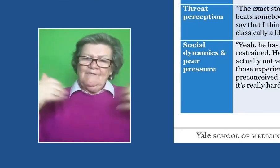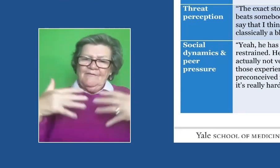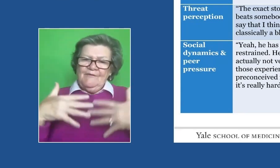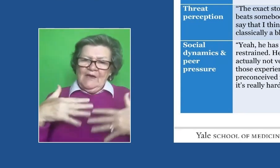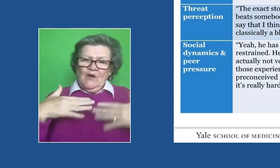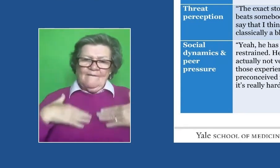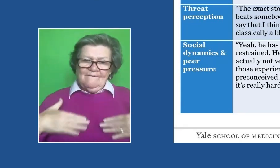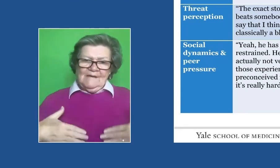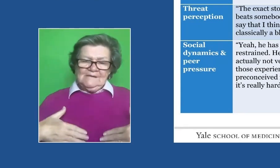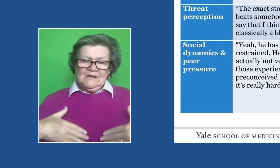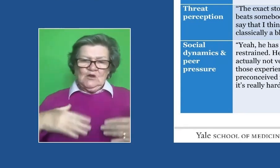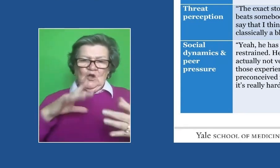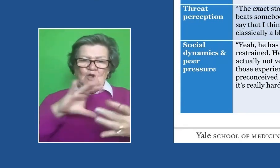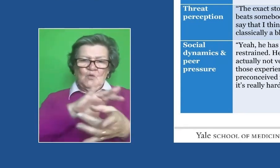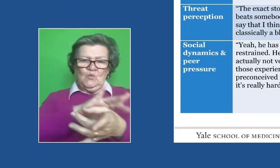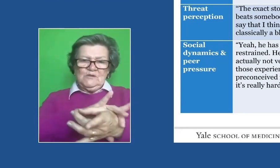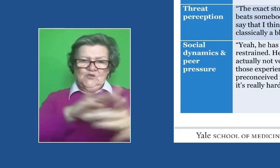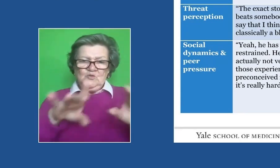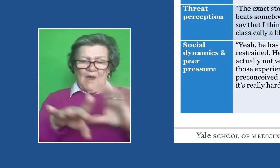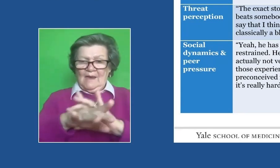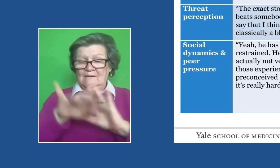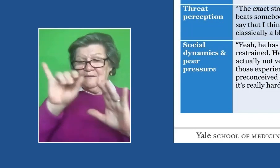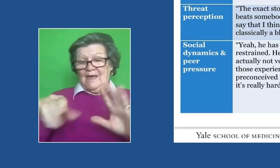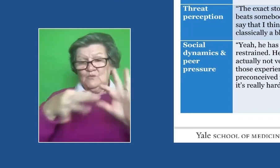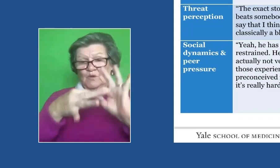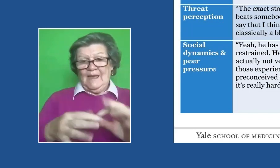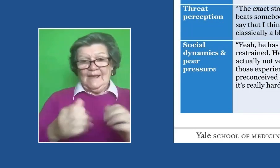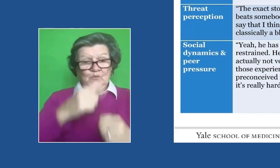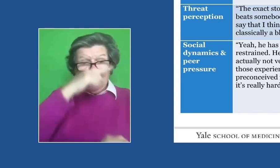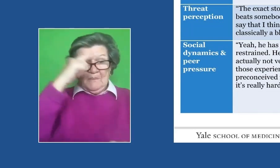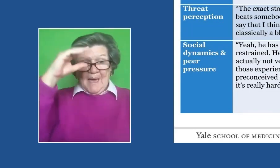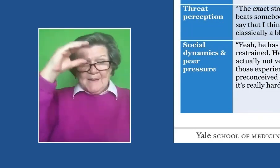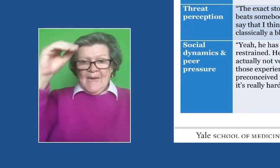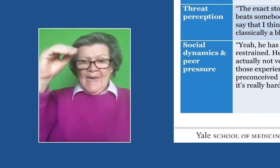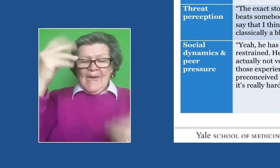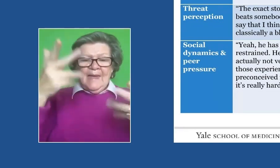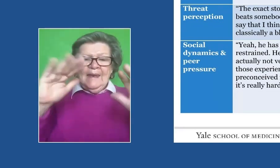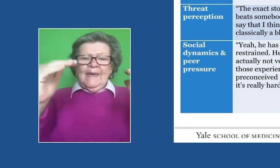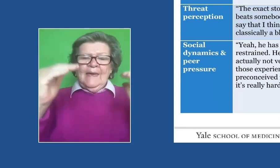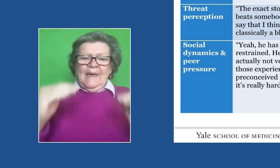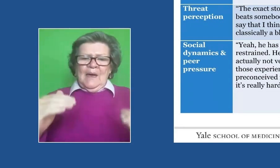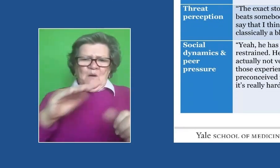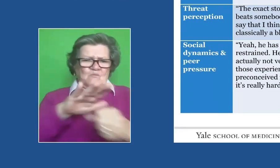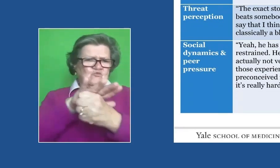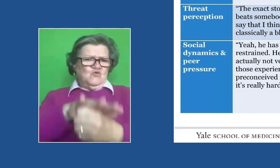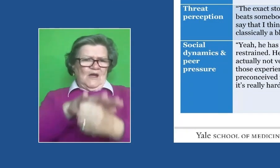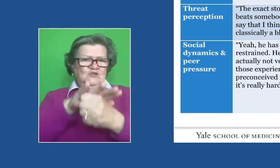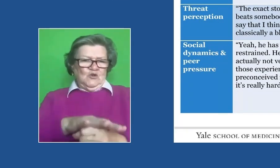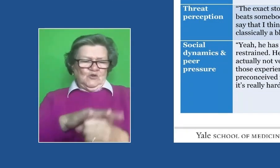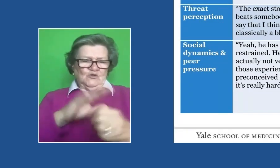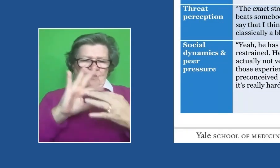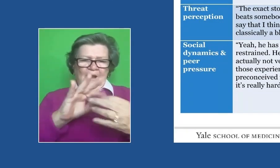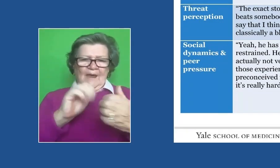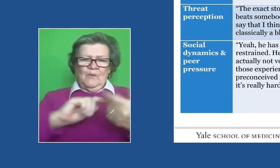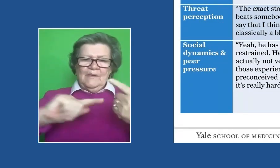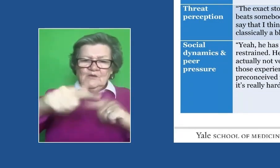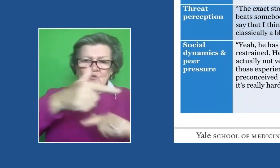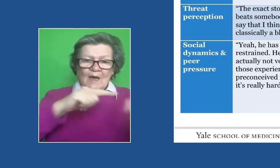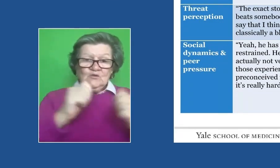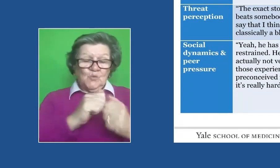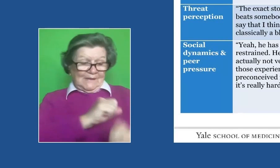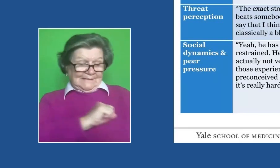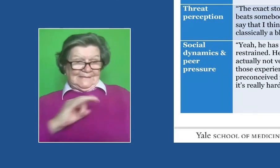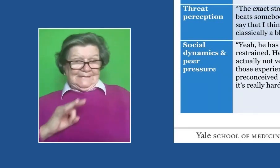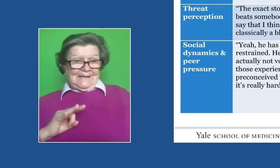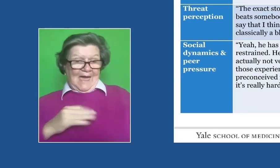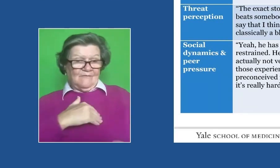mostly along the lines of a classically Black man. And finally, some pressures around interactions with staff members and